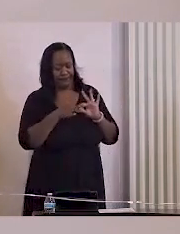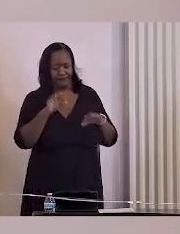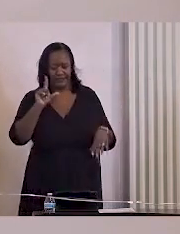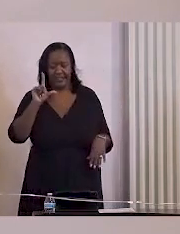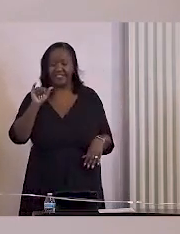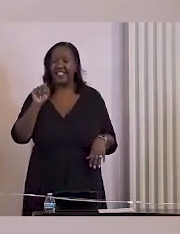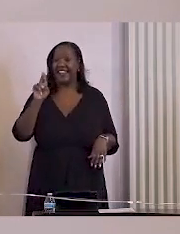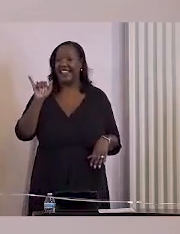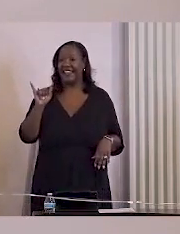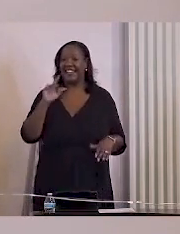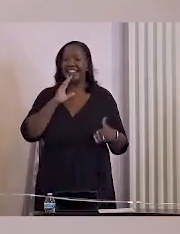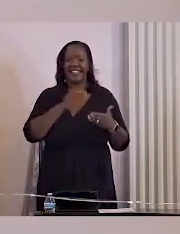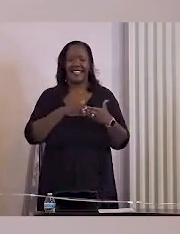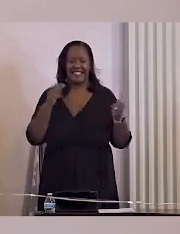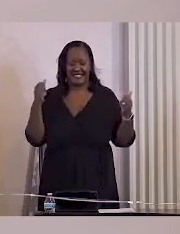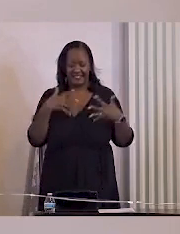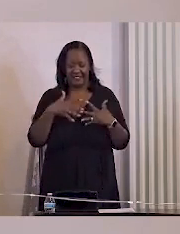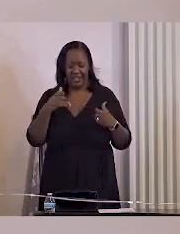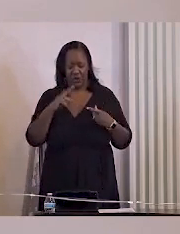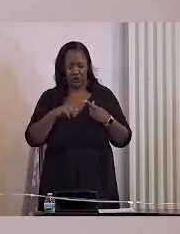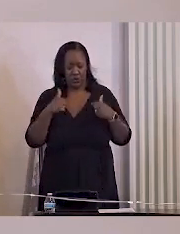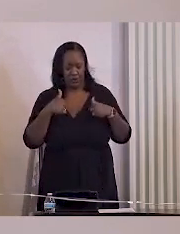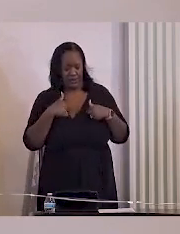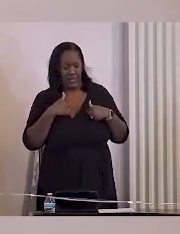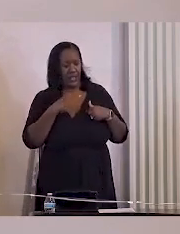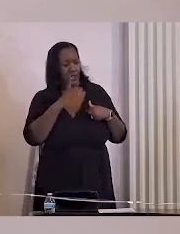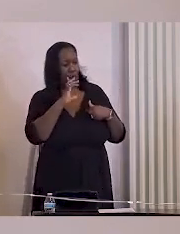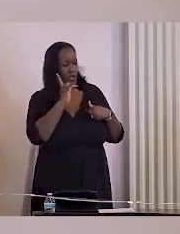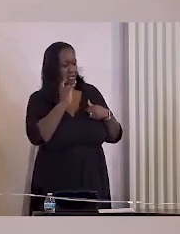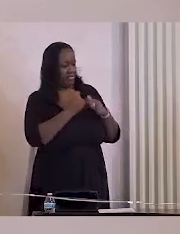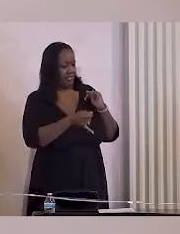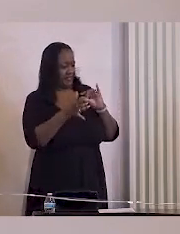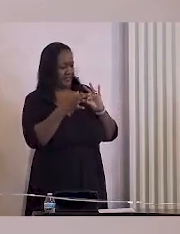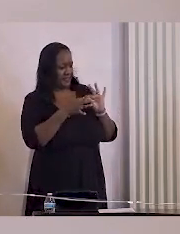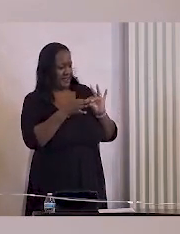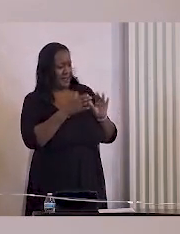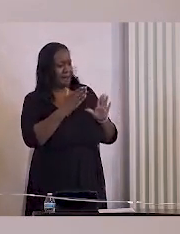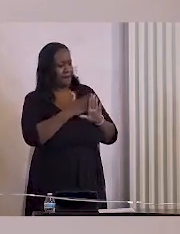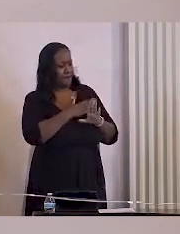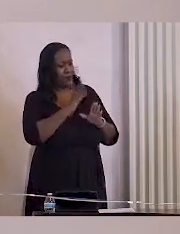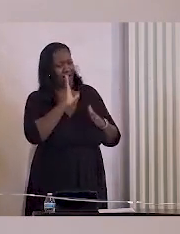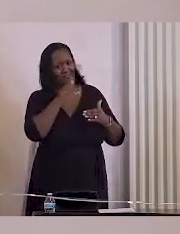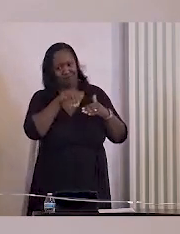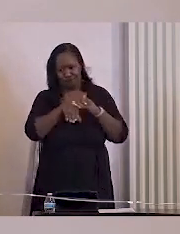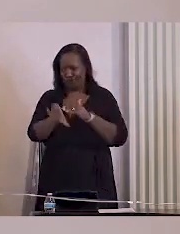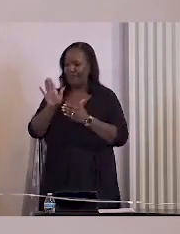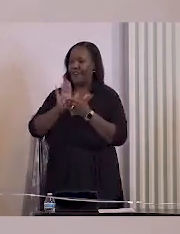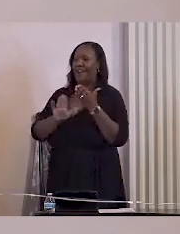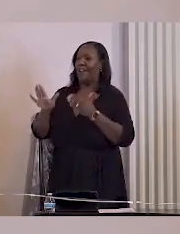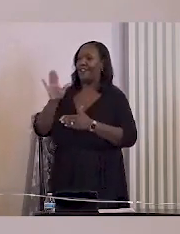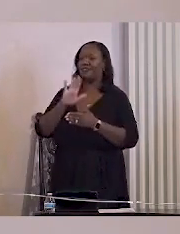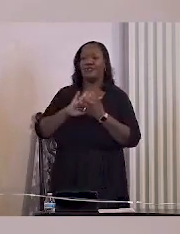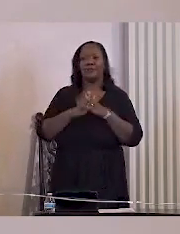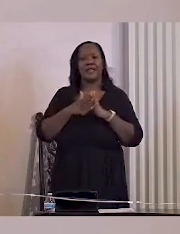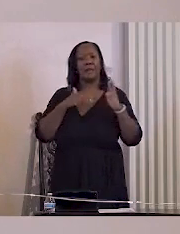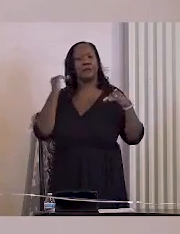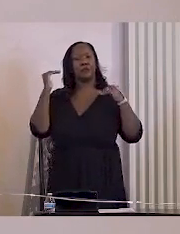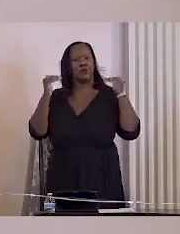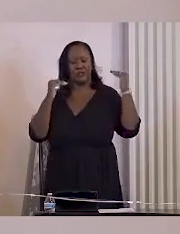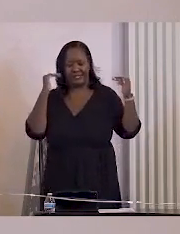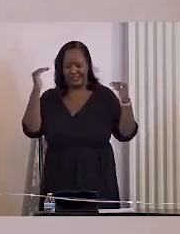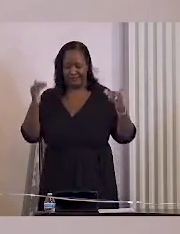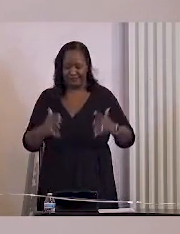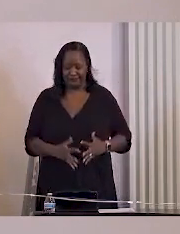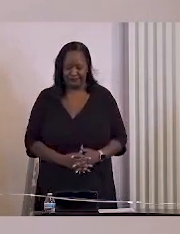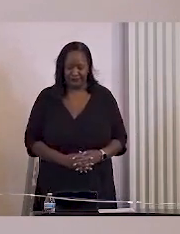one last time before I crossed the threshold into my burgeoning adult life. I found myself whispering